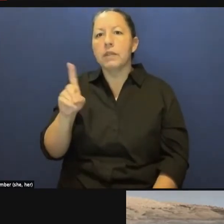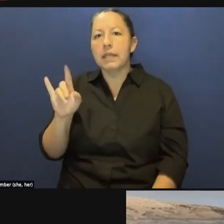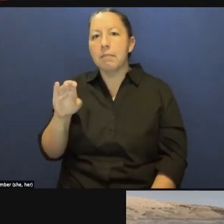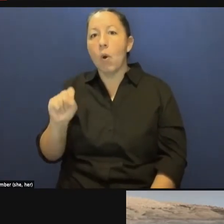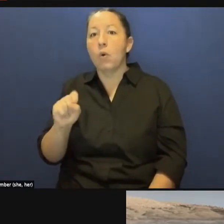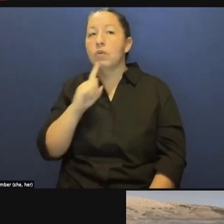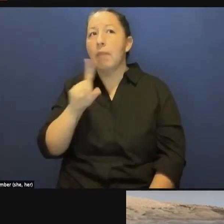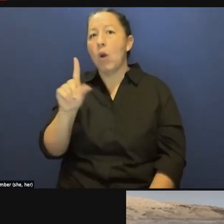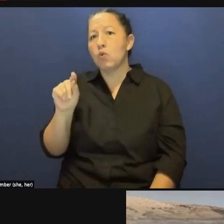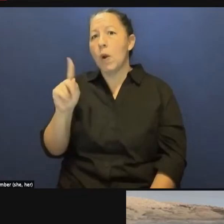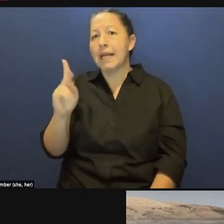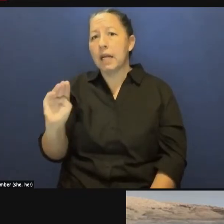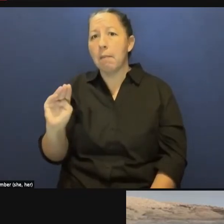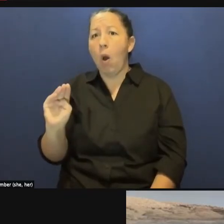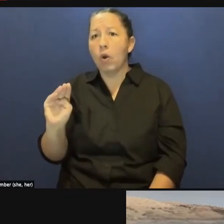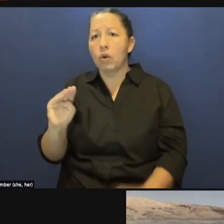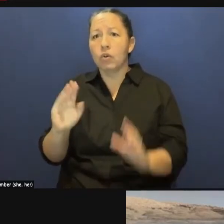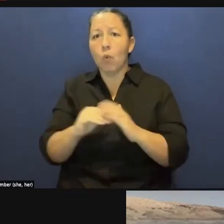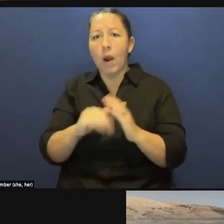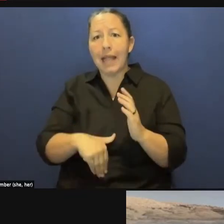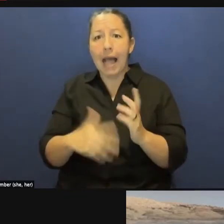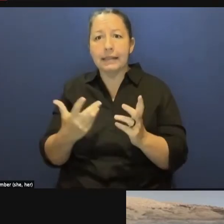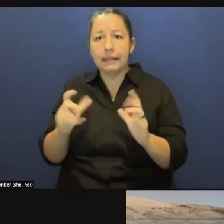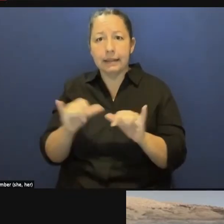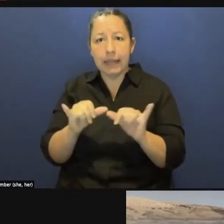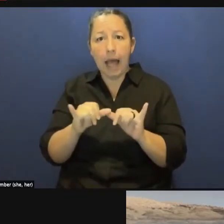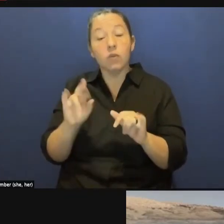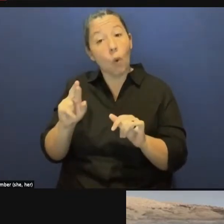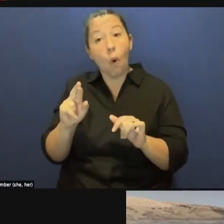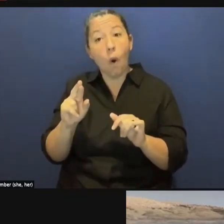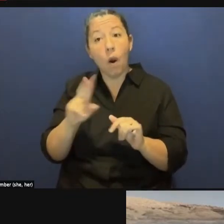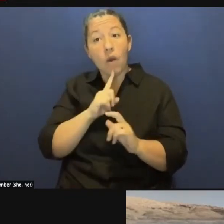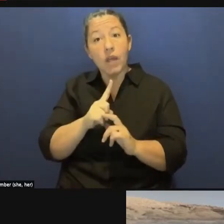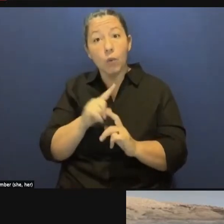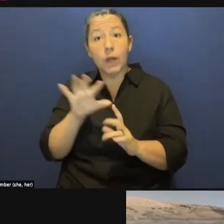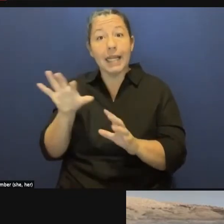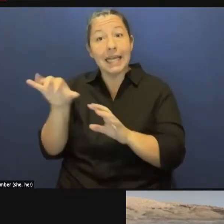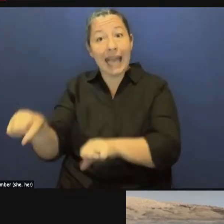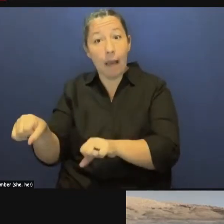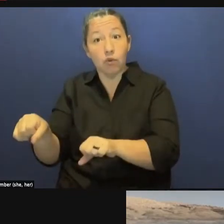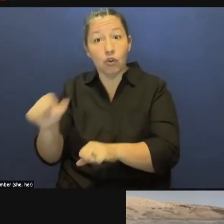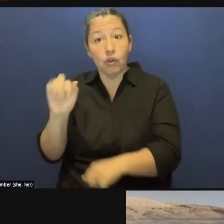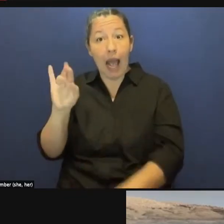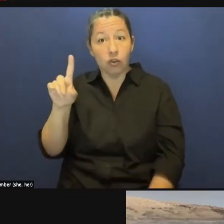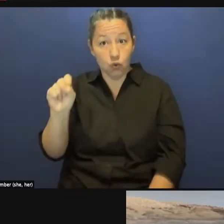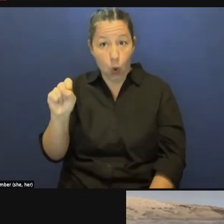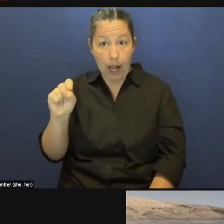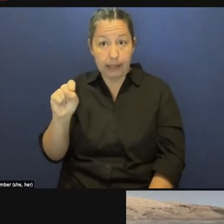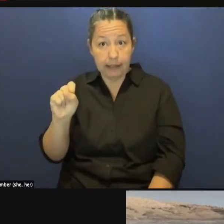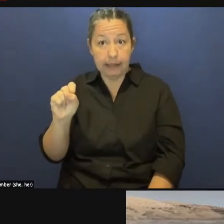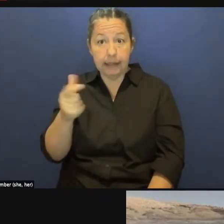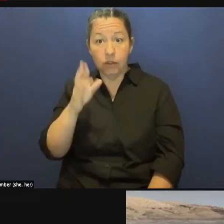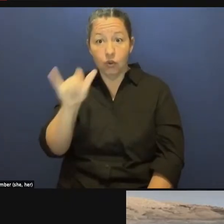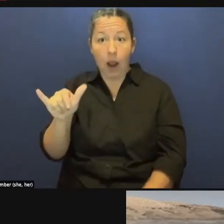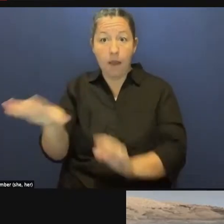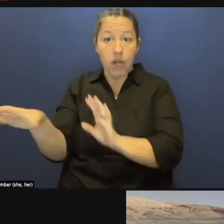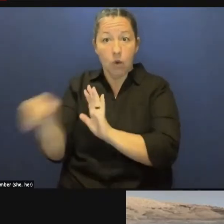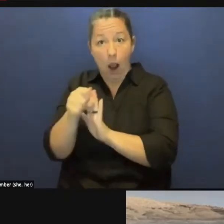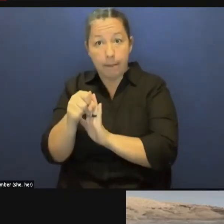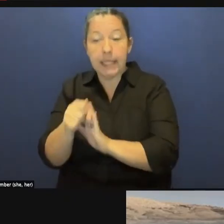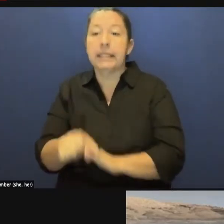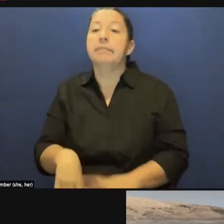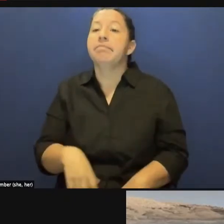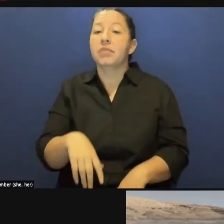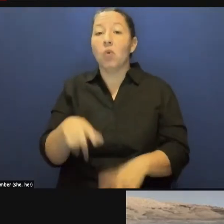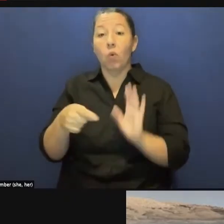less. Or are they captured asteroids? And so the sample return mission will really tell us. But they're not